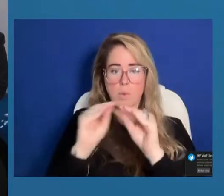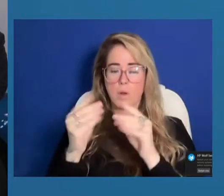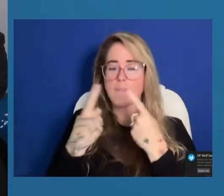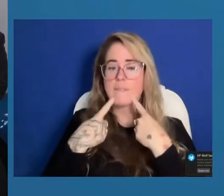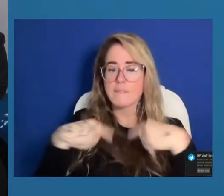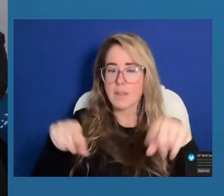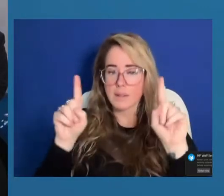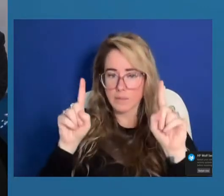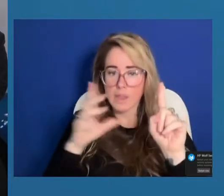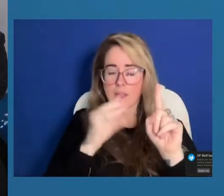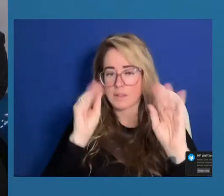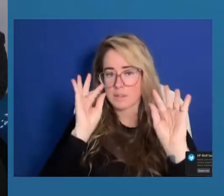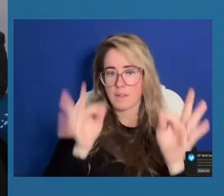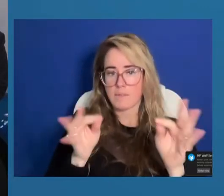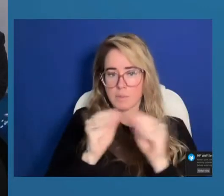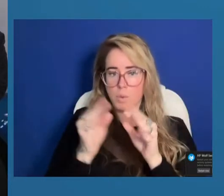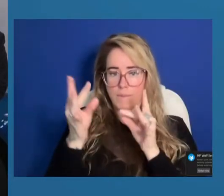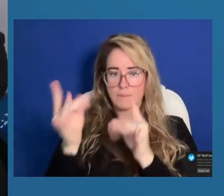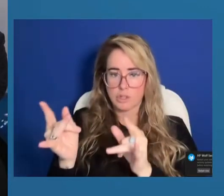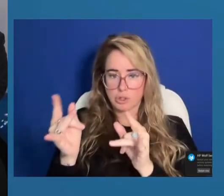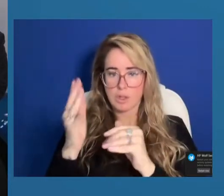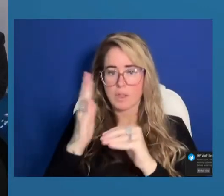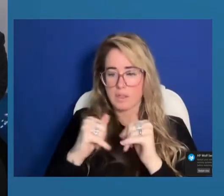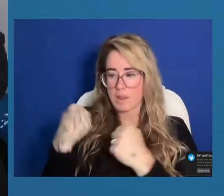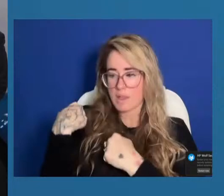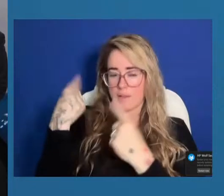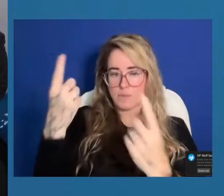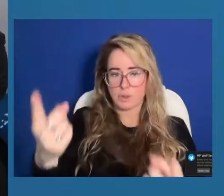and certainly more efficiently than ever before.